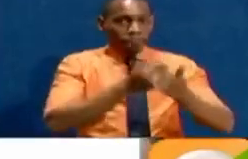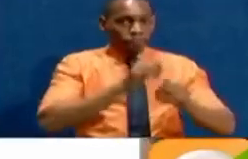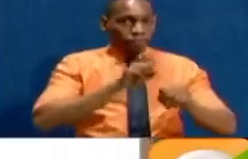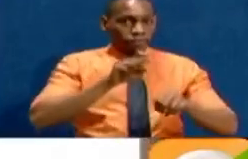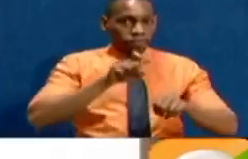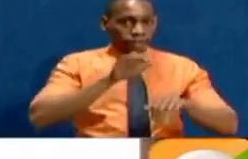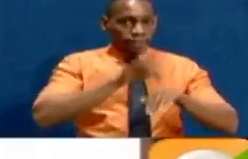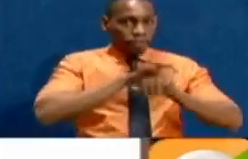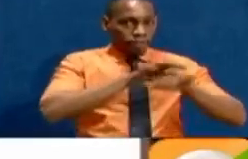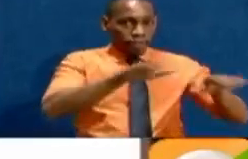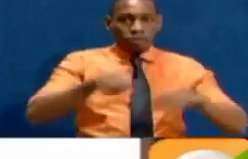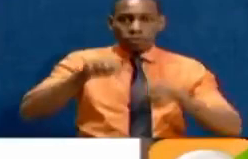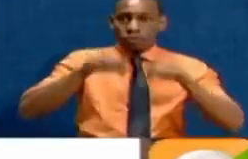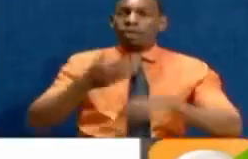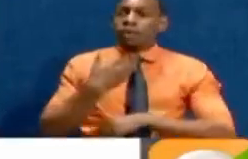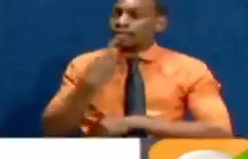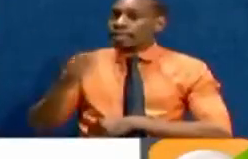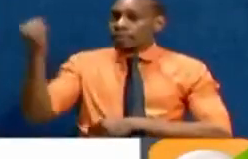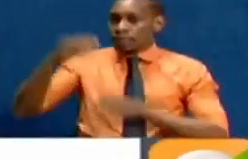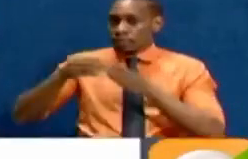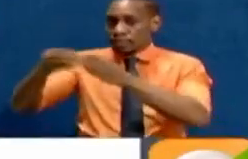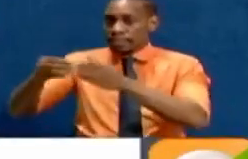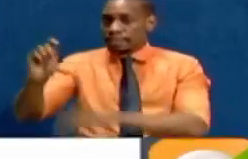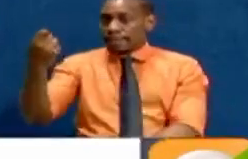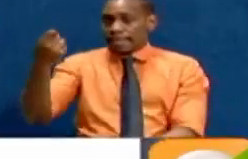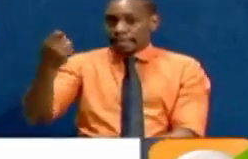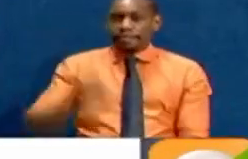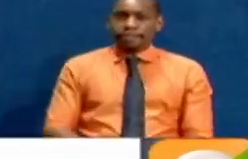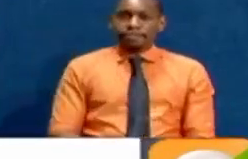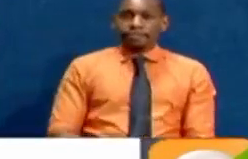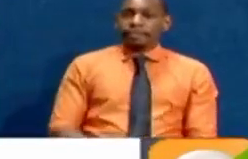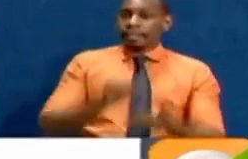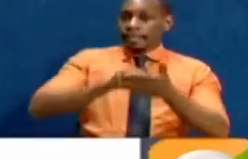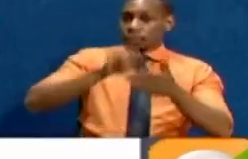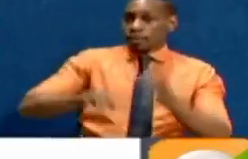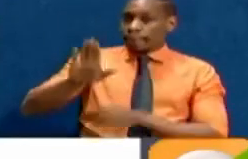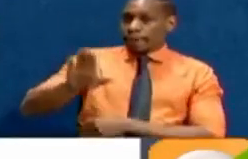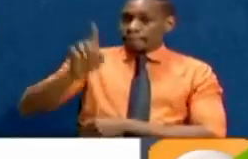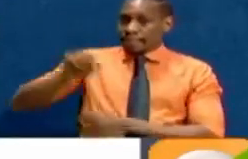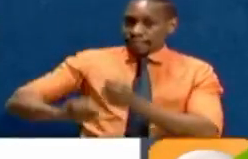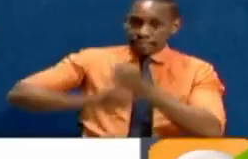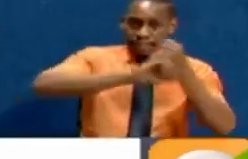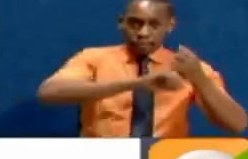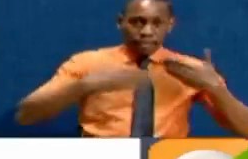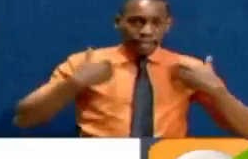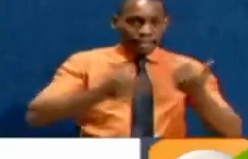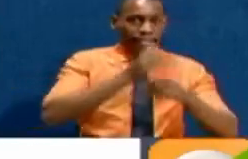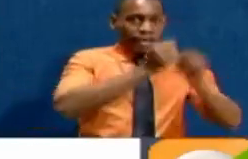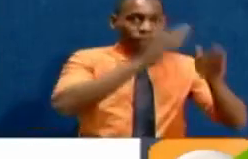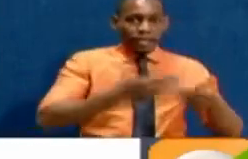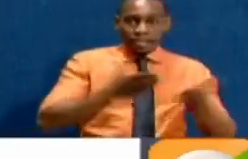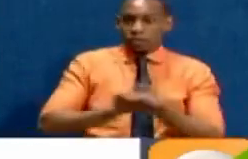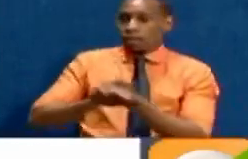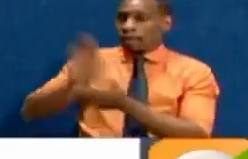infections. So today we'd like to tell the political leadership of this country that you need to support healthcare workers